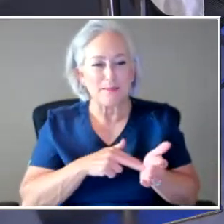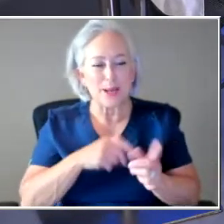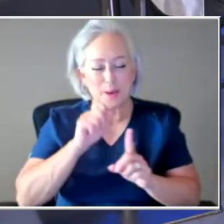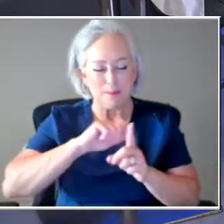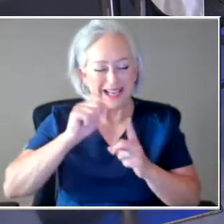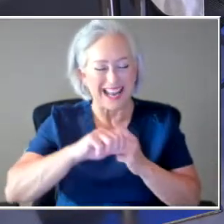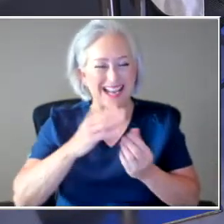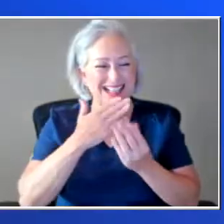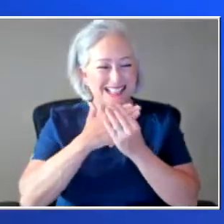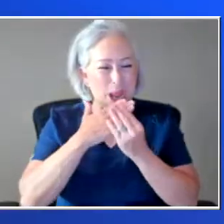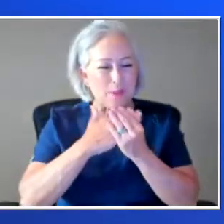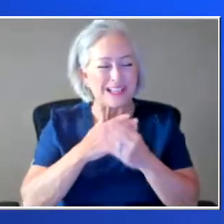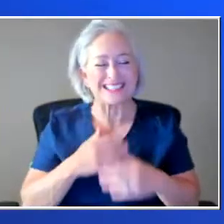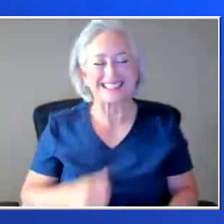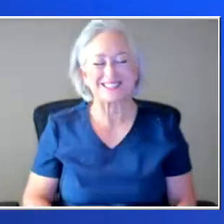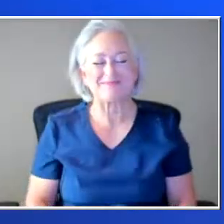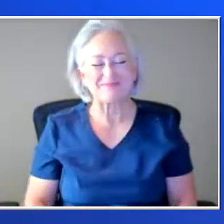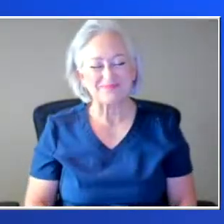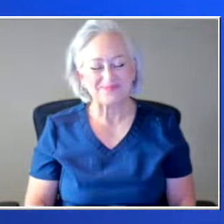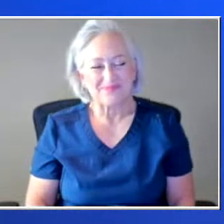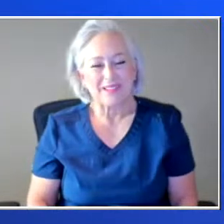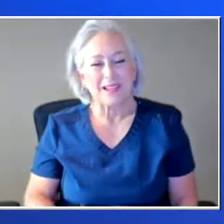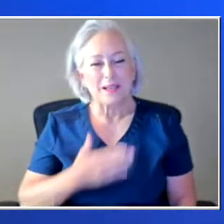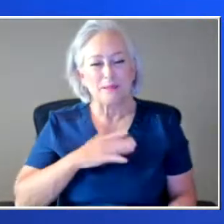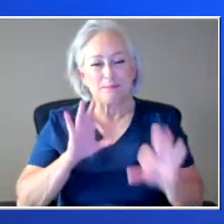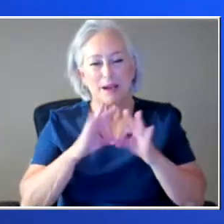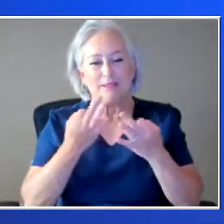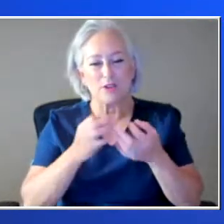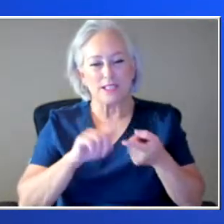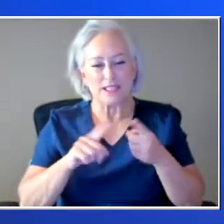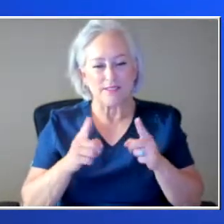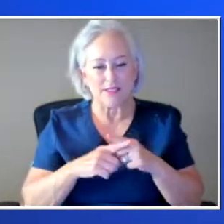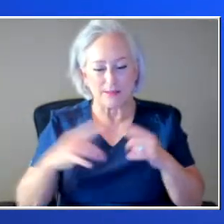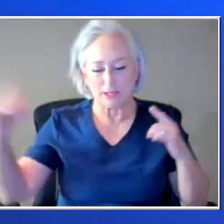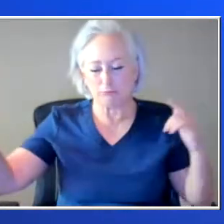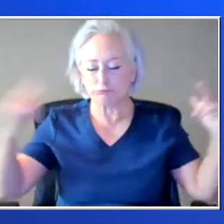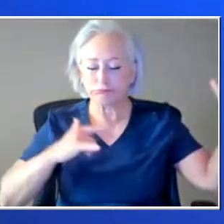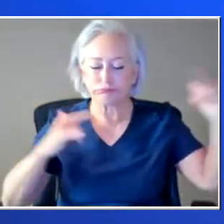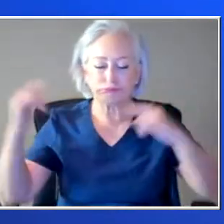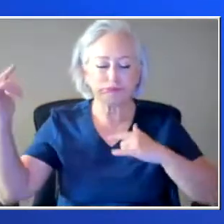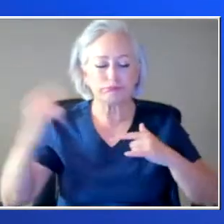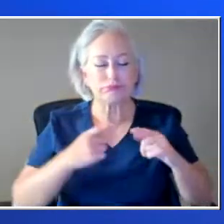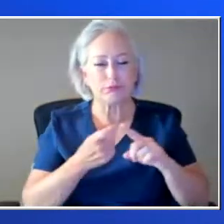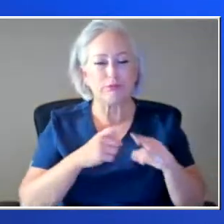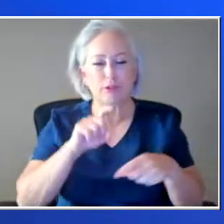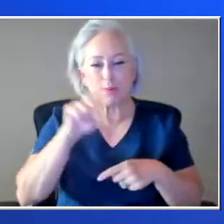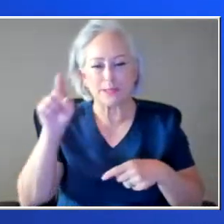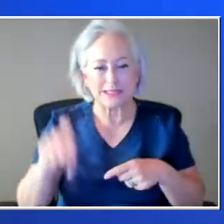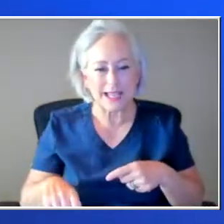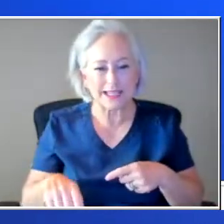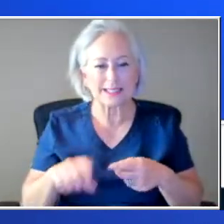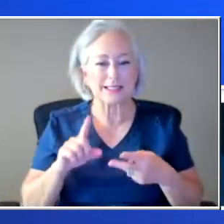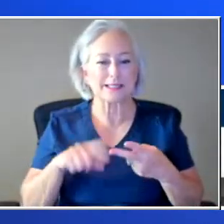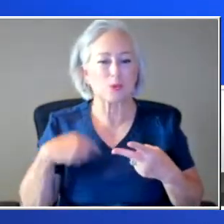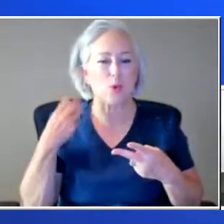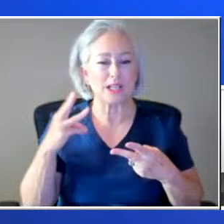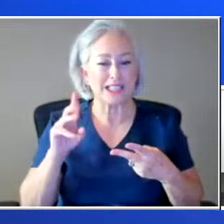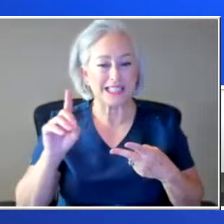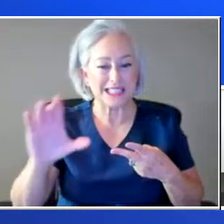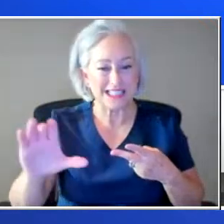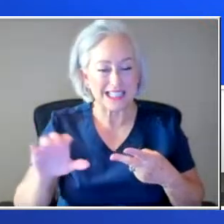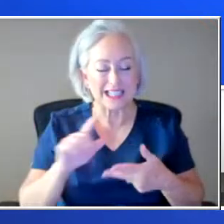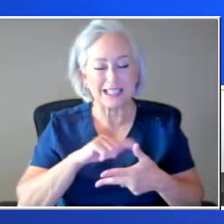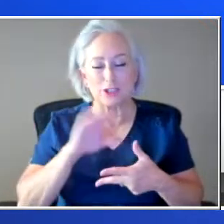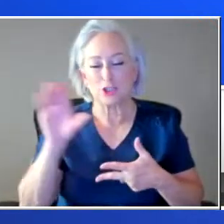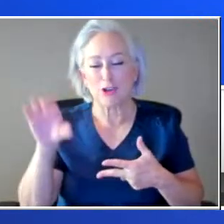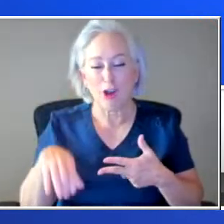friends and family, Yeah. they traveled in from Texas, DC, Chicago, and then my local friends, they took